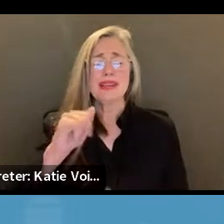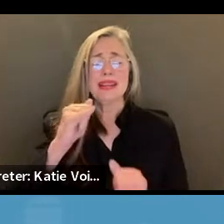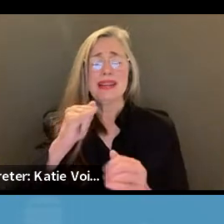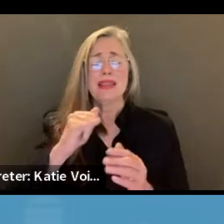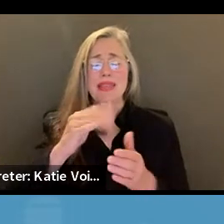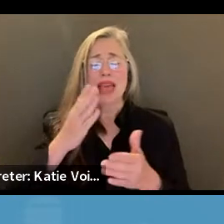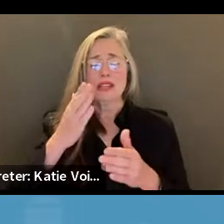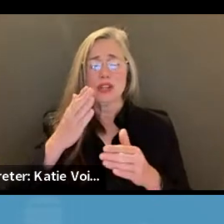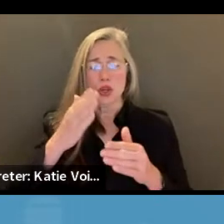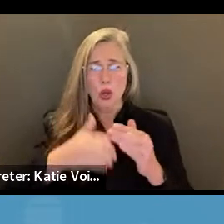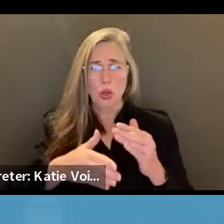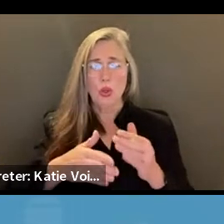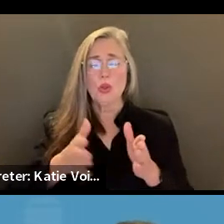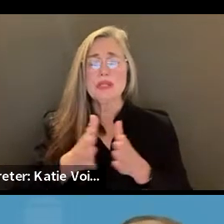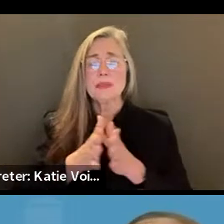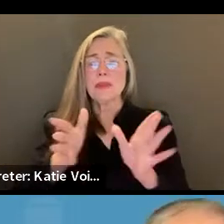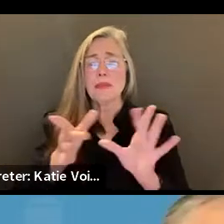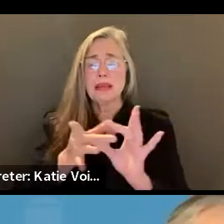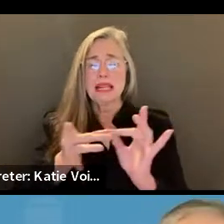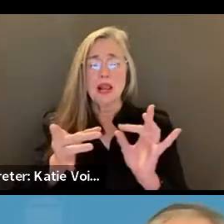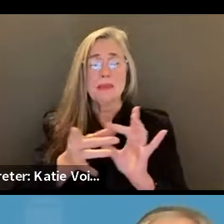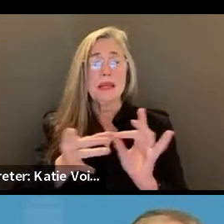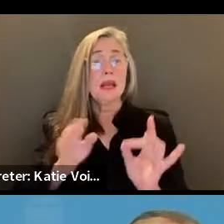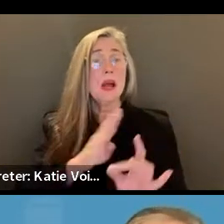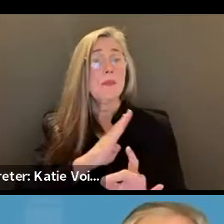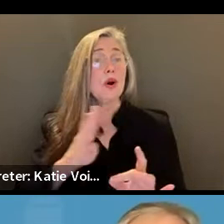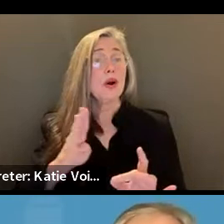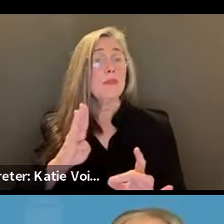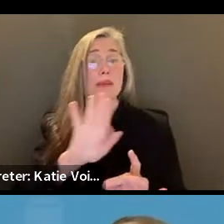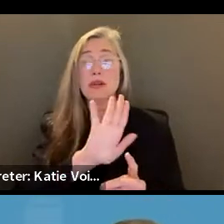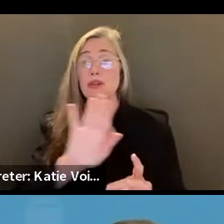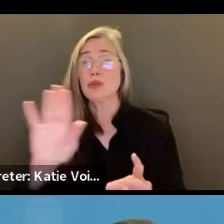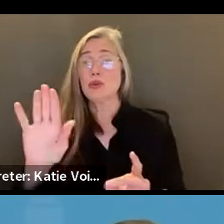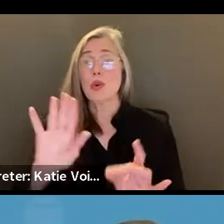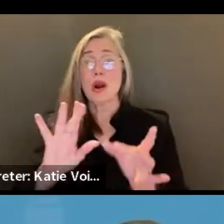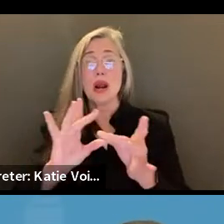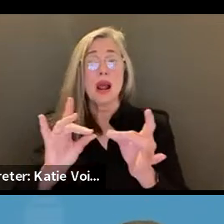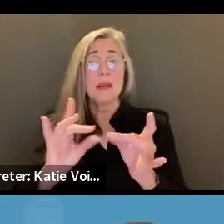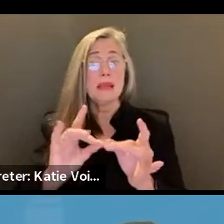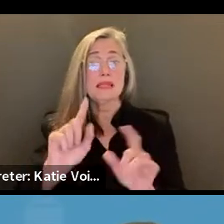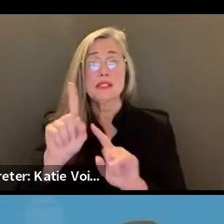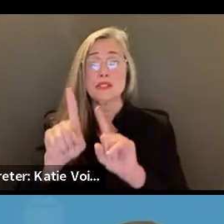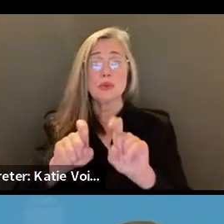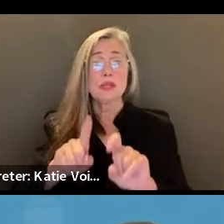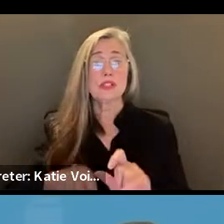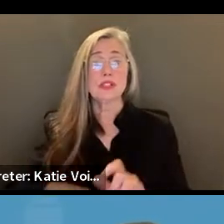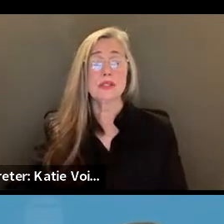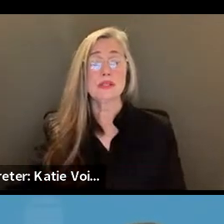you. Board members, comments, questions?